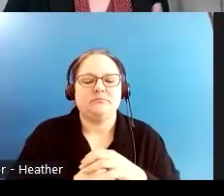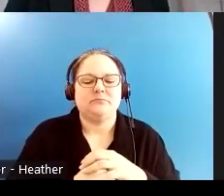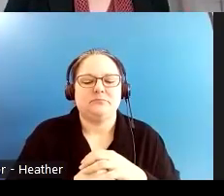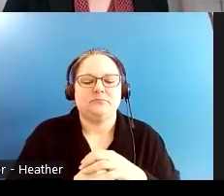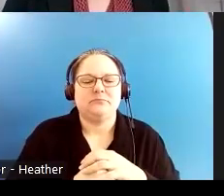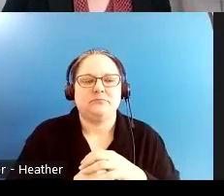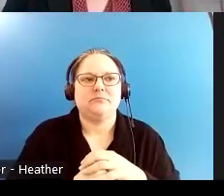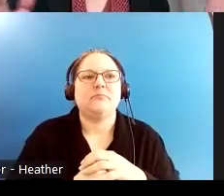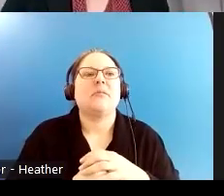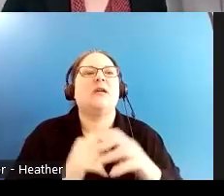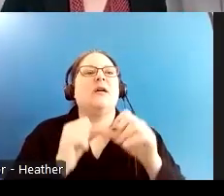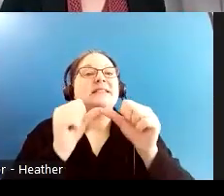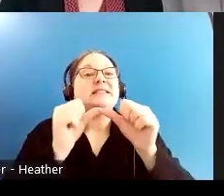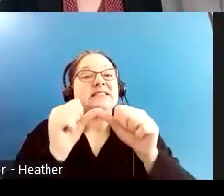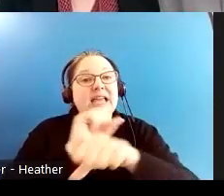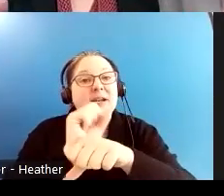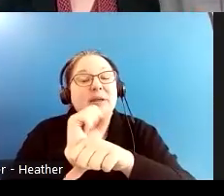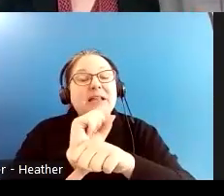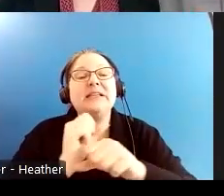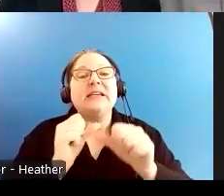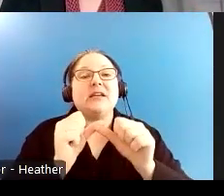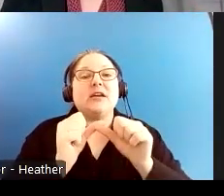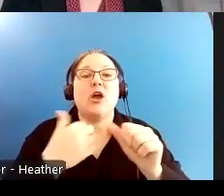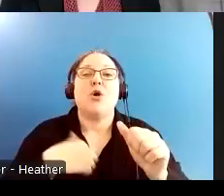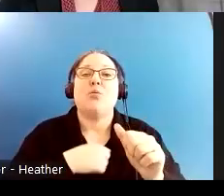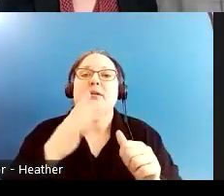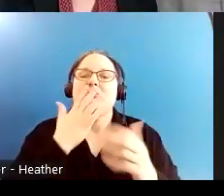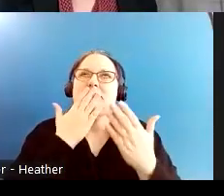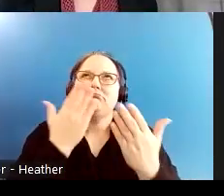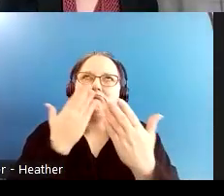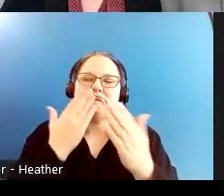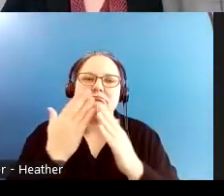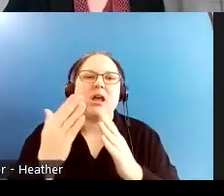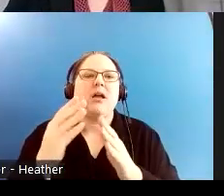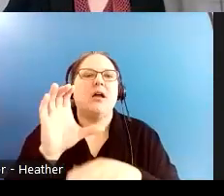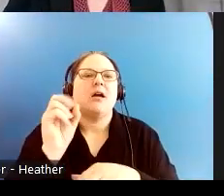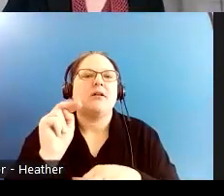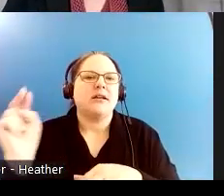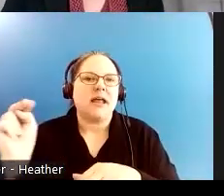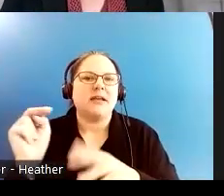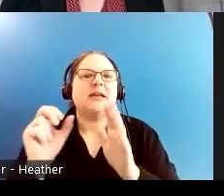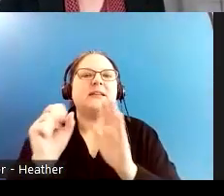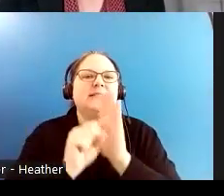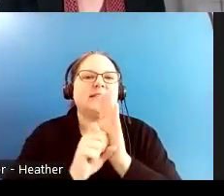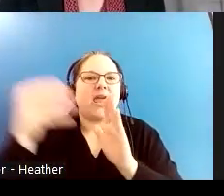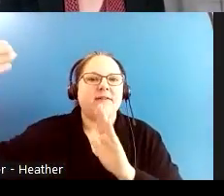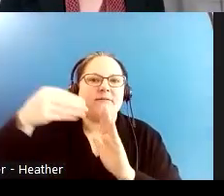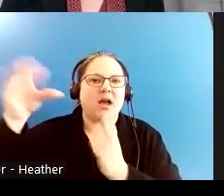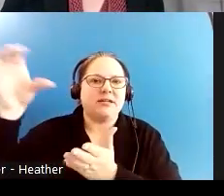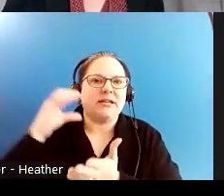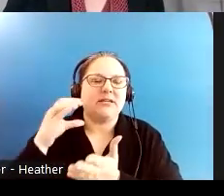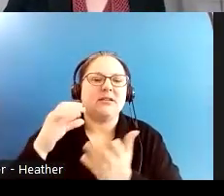sustainability, we're really thankful that we're state funded through the Department of Mental Health in Connecticut. But we don't really bill hardly